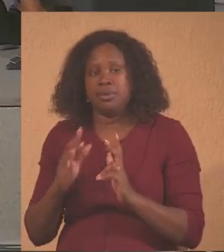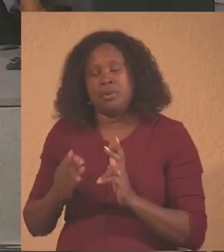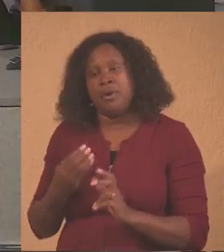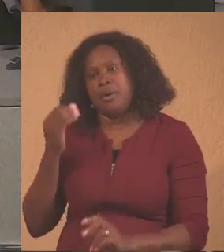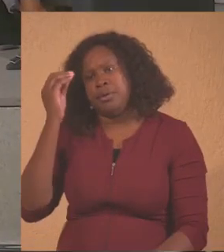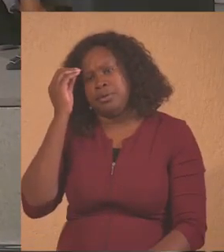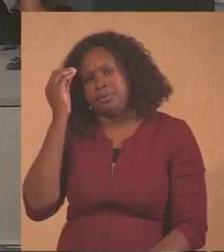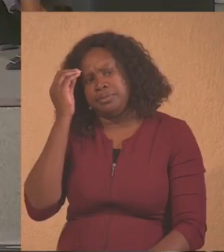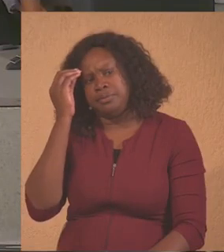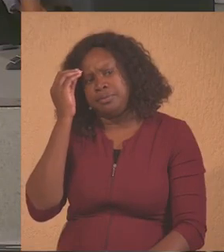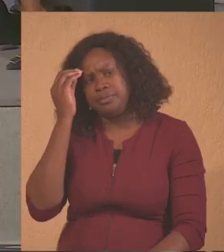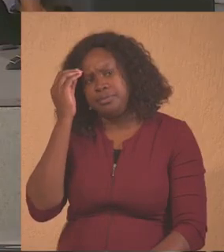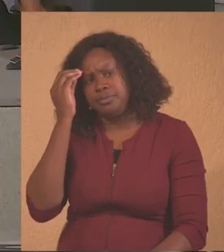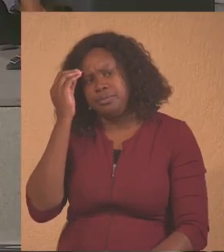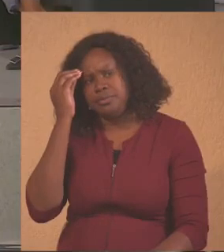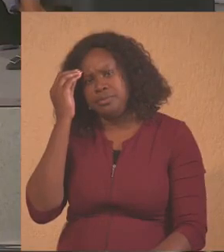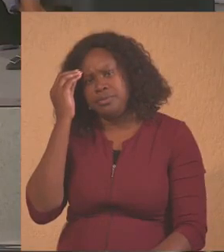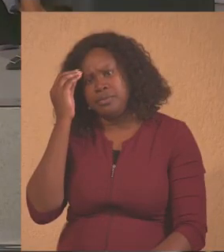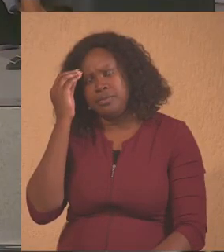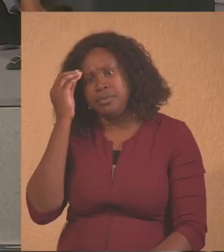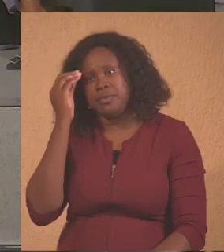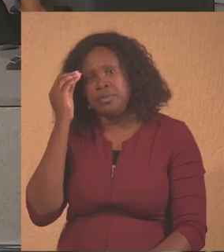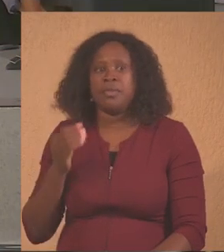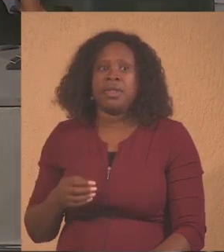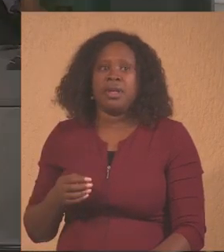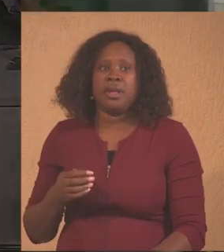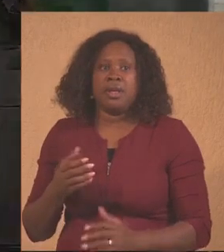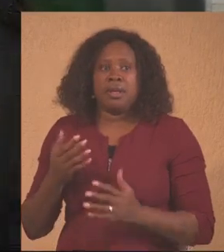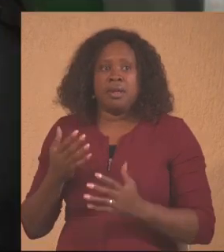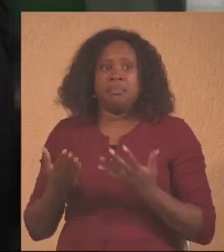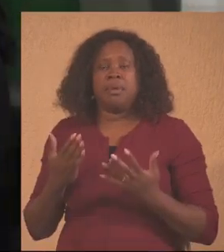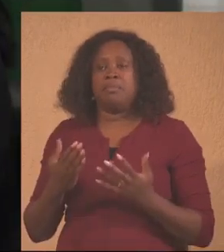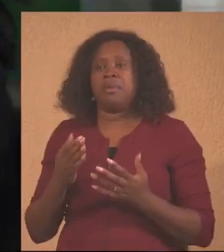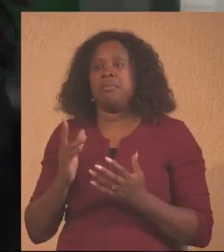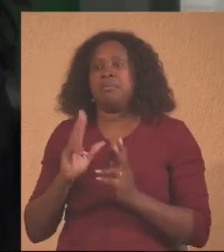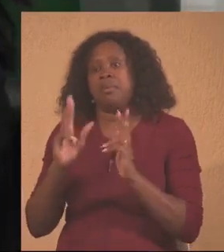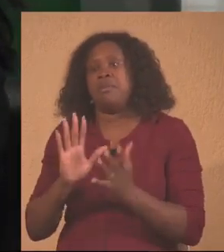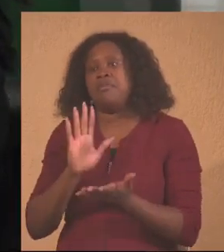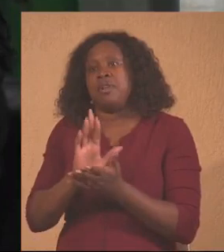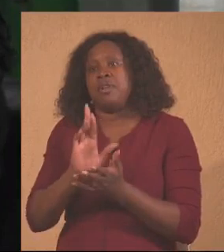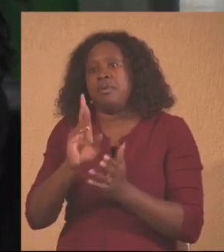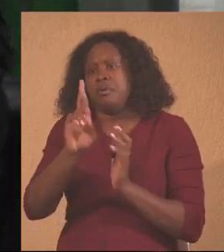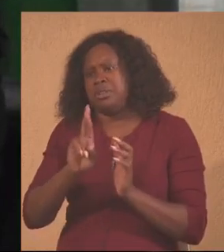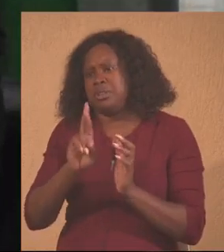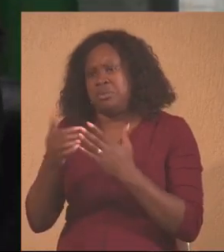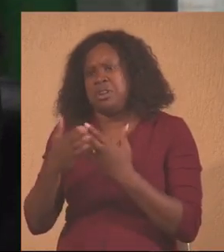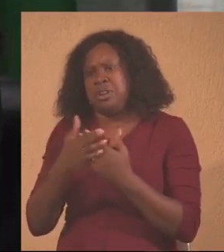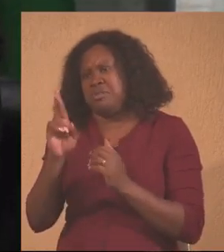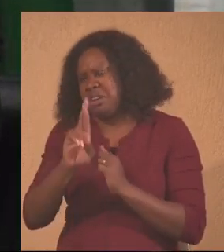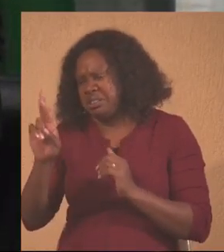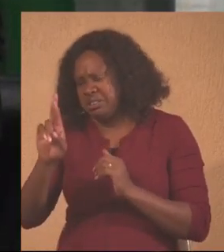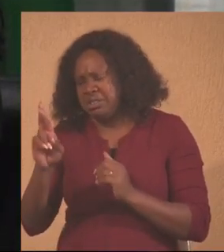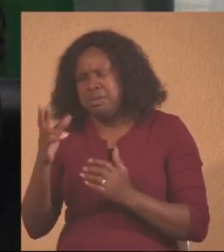know, for argument's sake, should they be in a particular region, is there a list